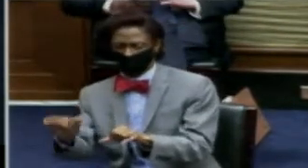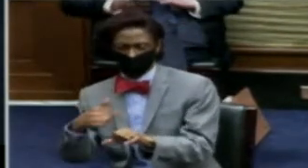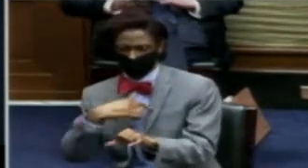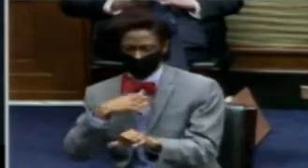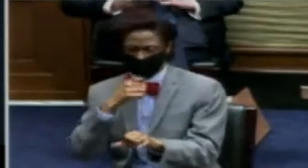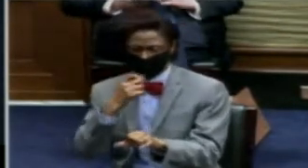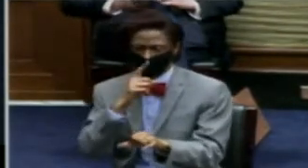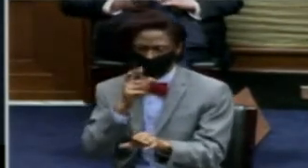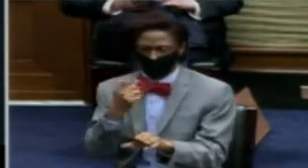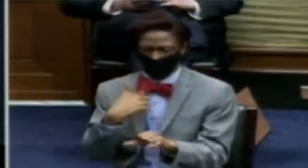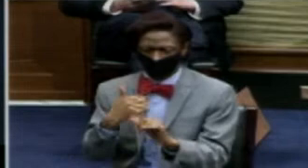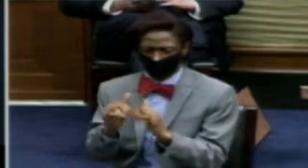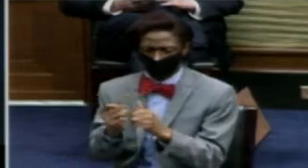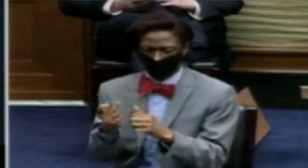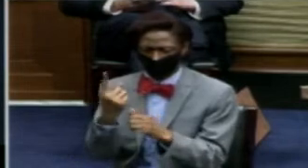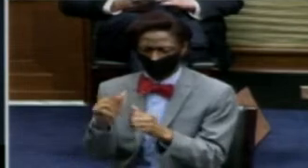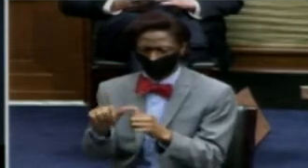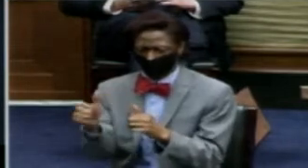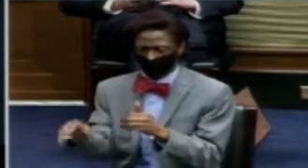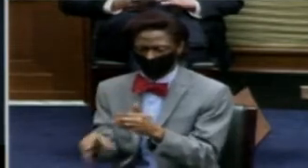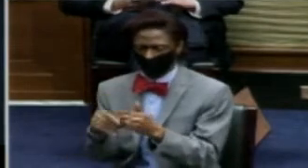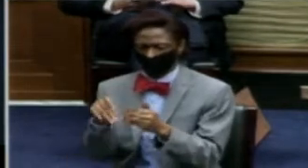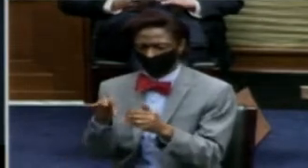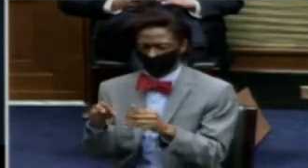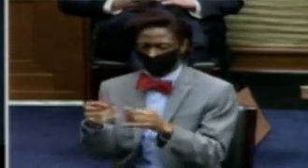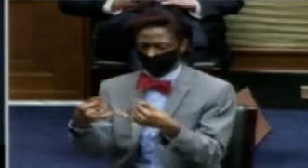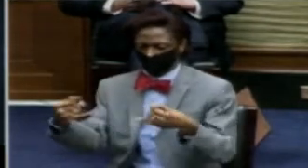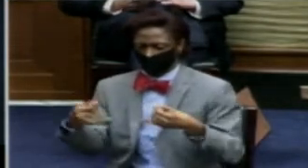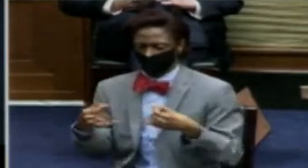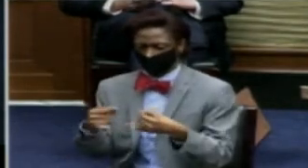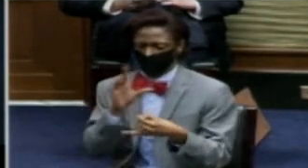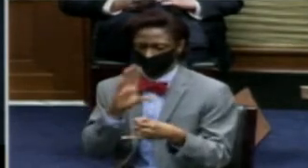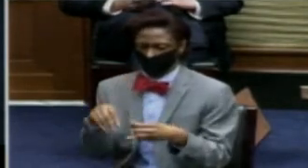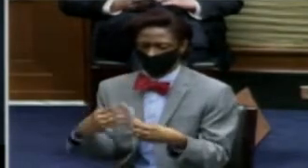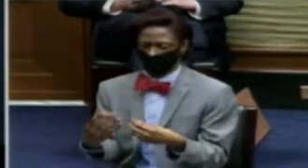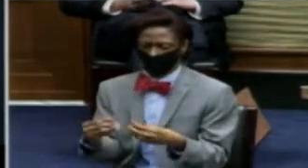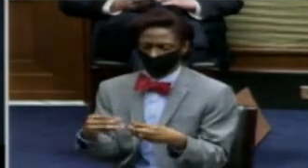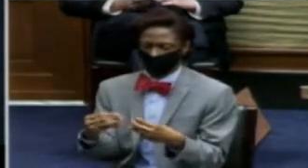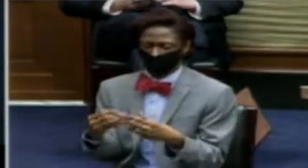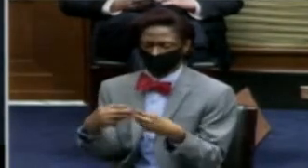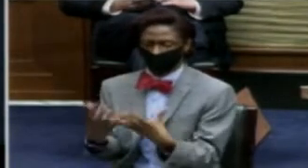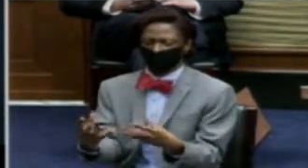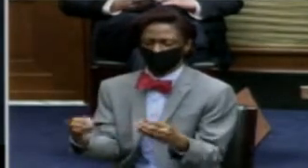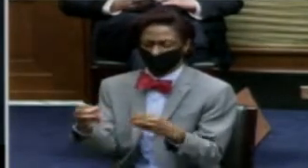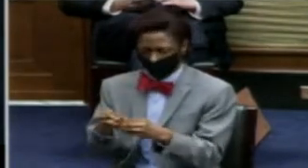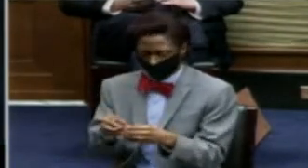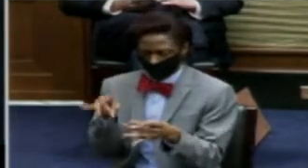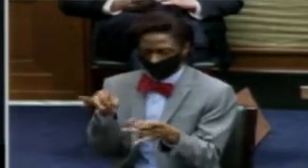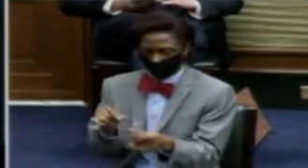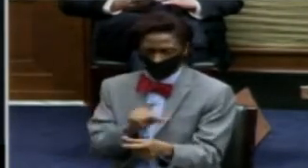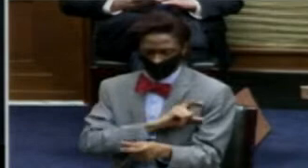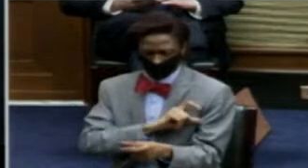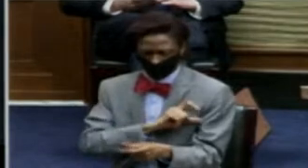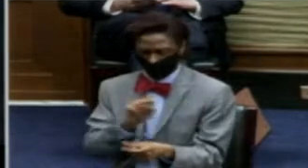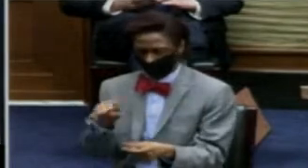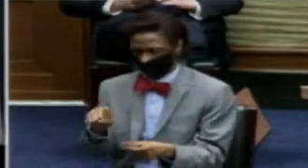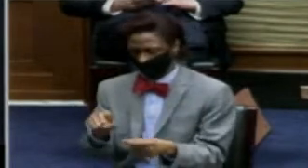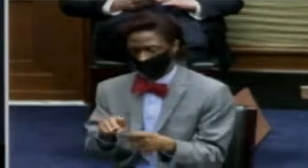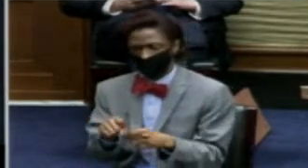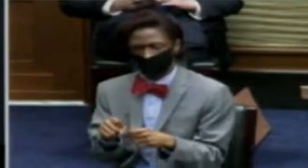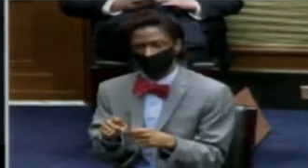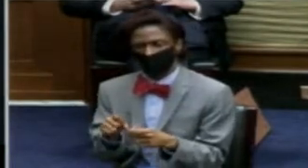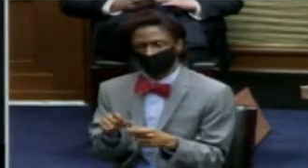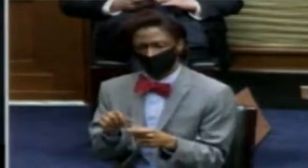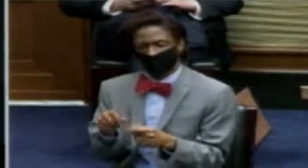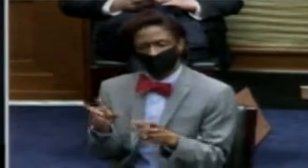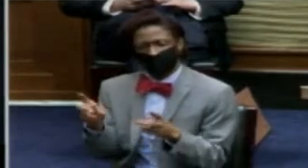yet another layer of jurisdiction would lead to more efficient law enforcement. Even worse, the tiny new federal district envisioned by Democrats would be